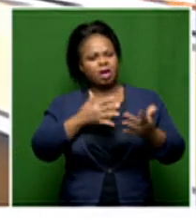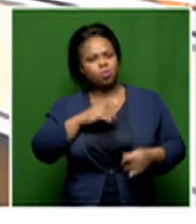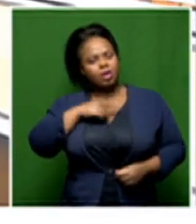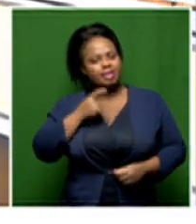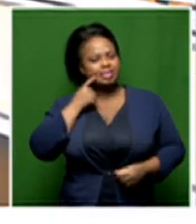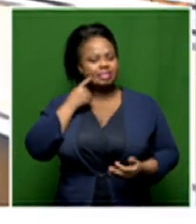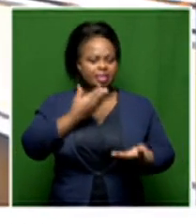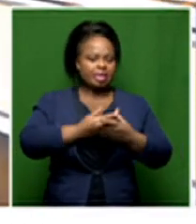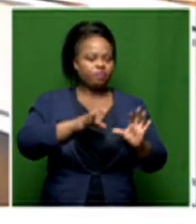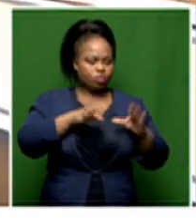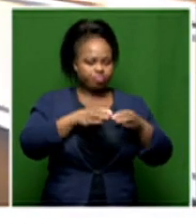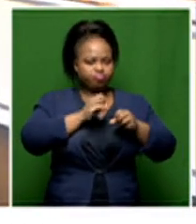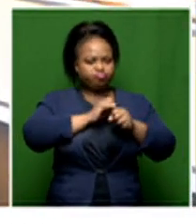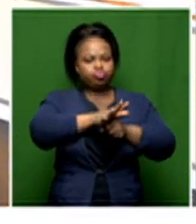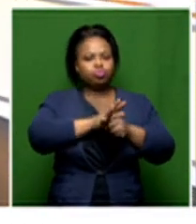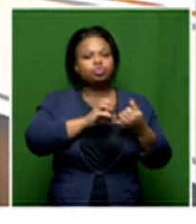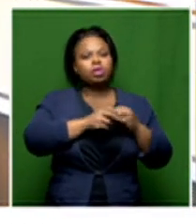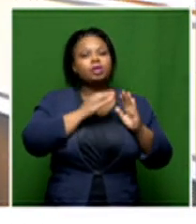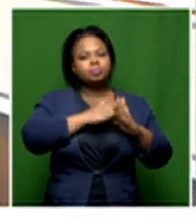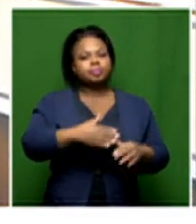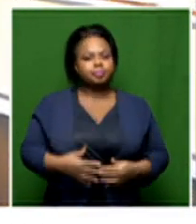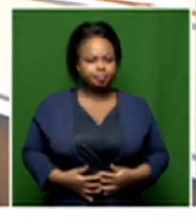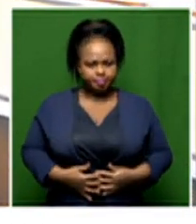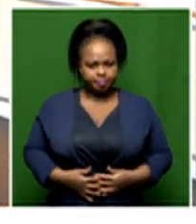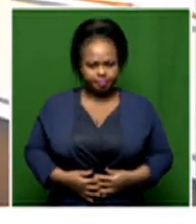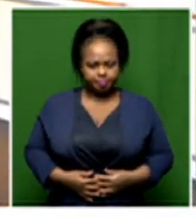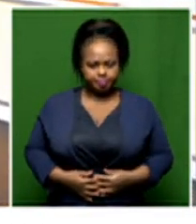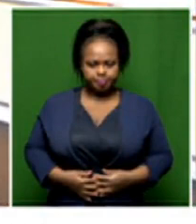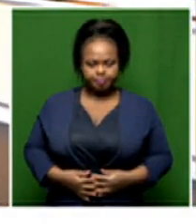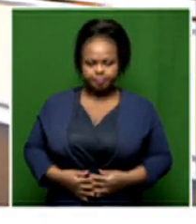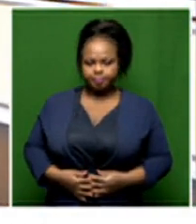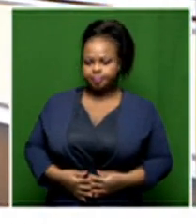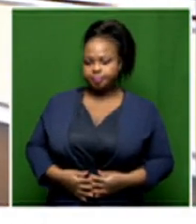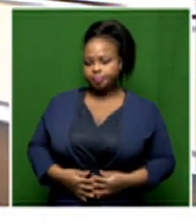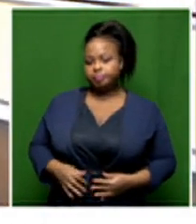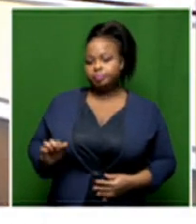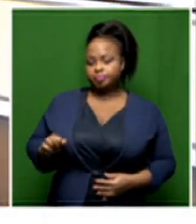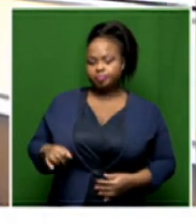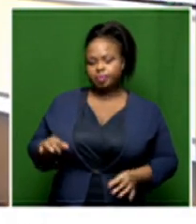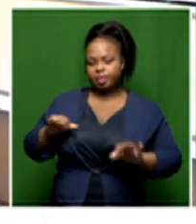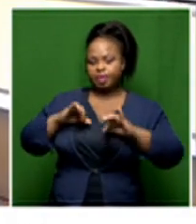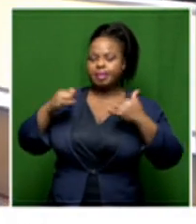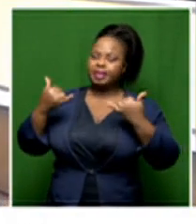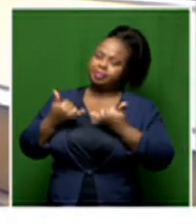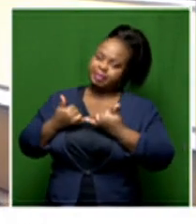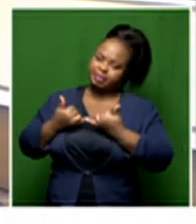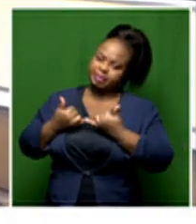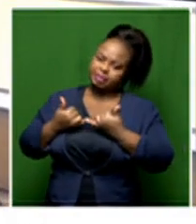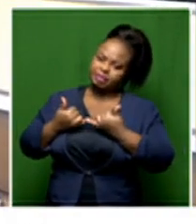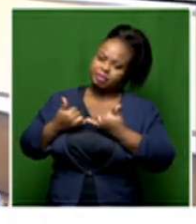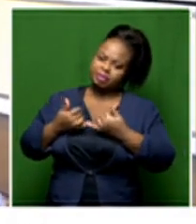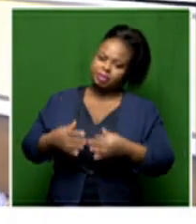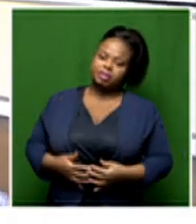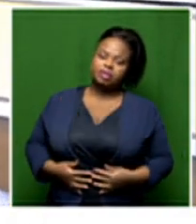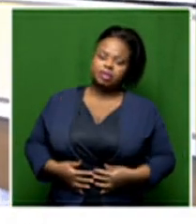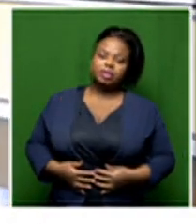cluster outbreaks that we're trying to prevent. Yeah. So companies are not God